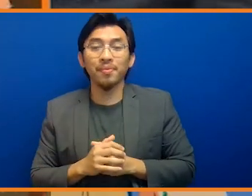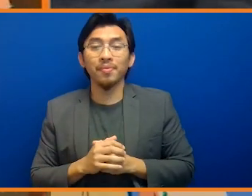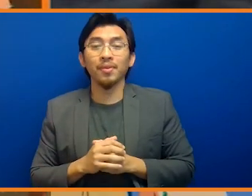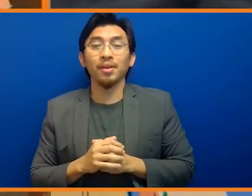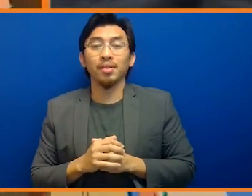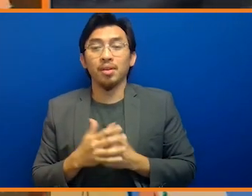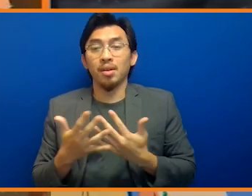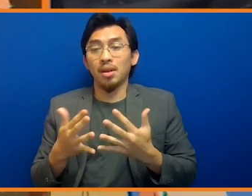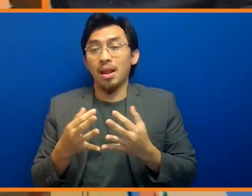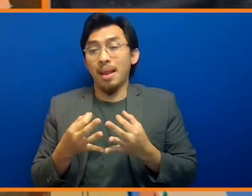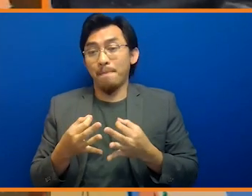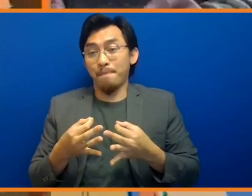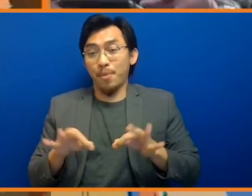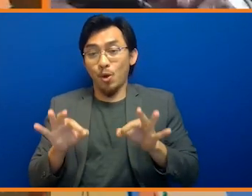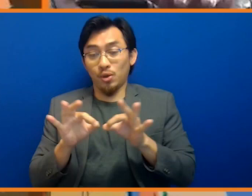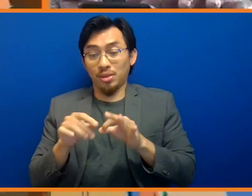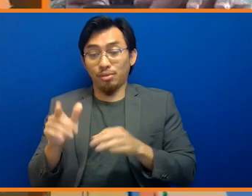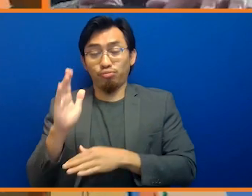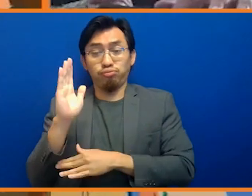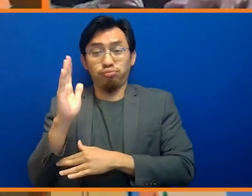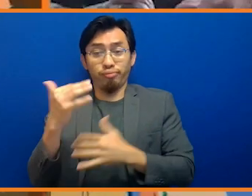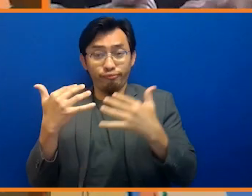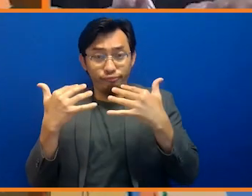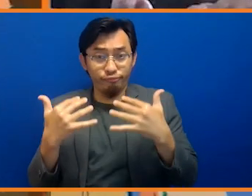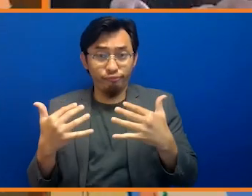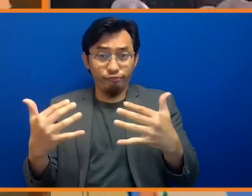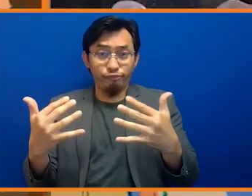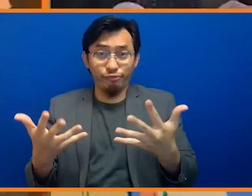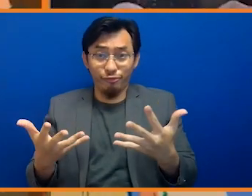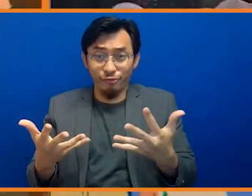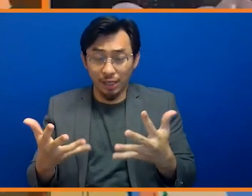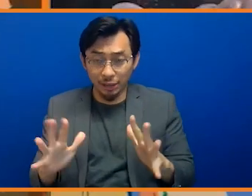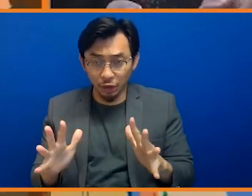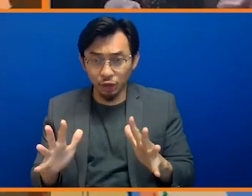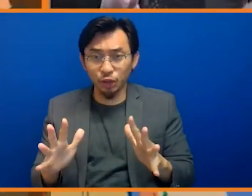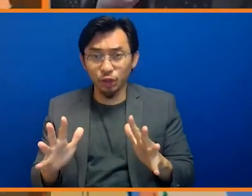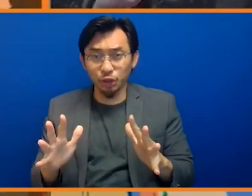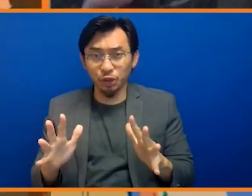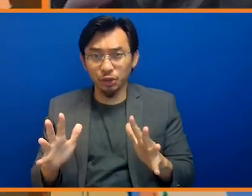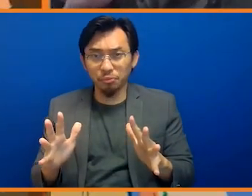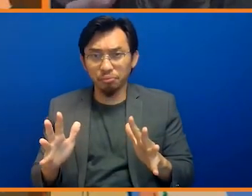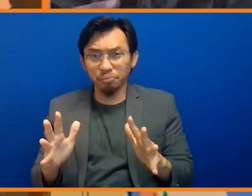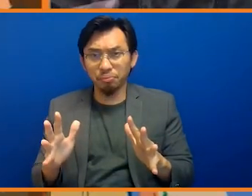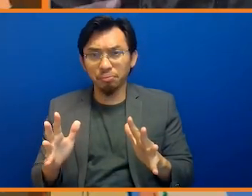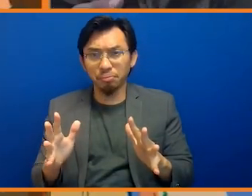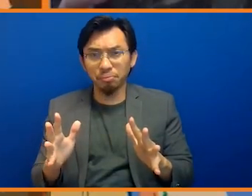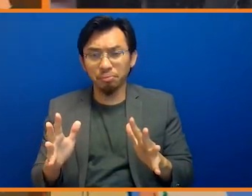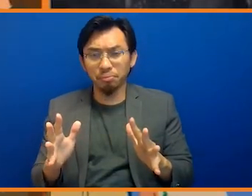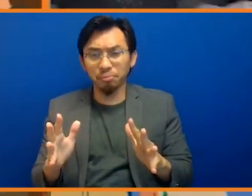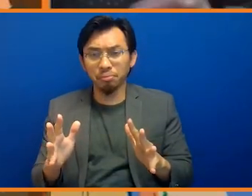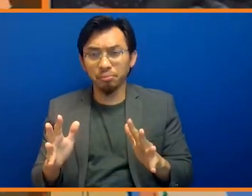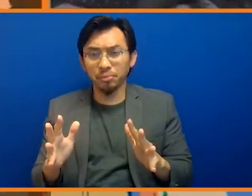what is important after some conference, some